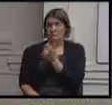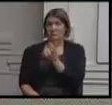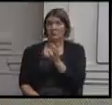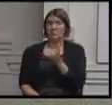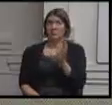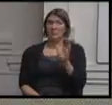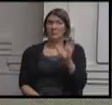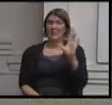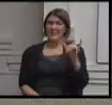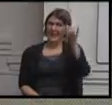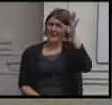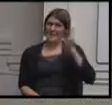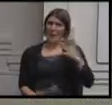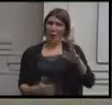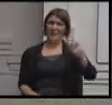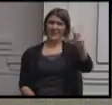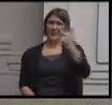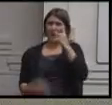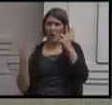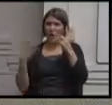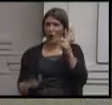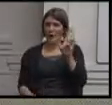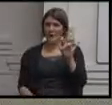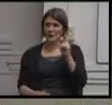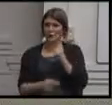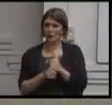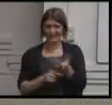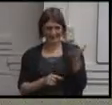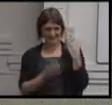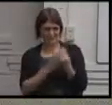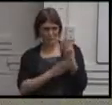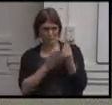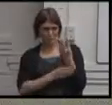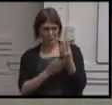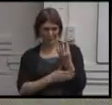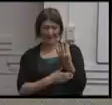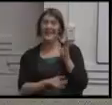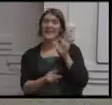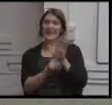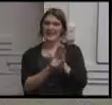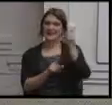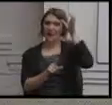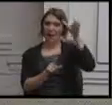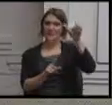hasn't Mr. Chapman already come before us with his original